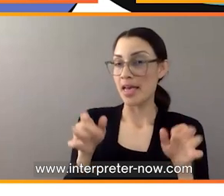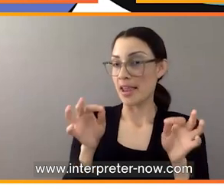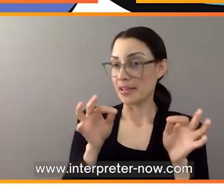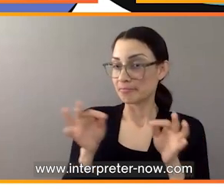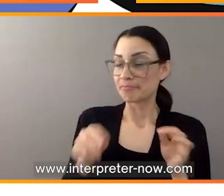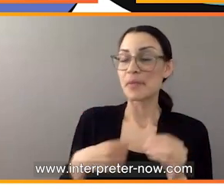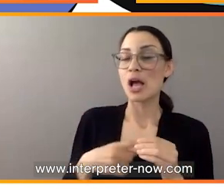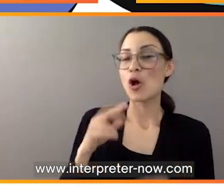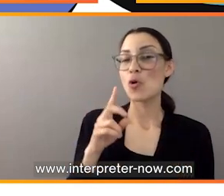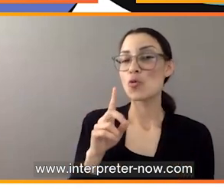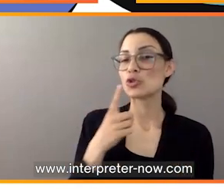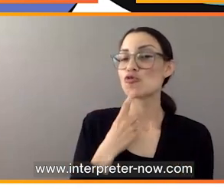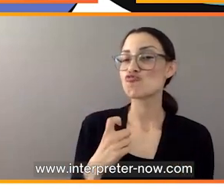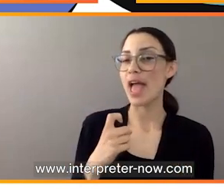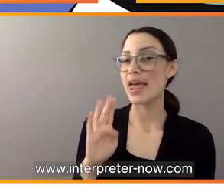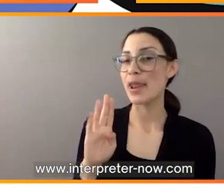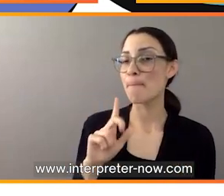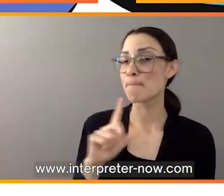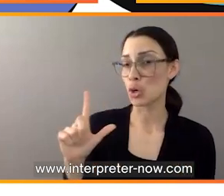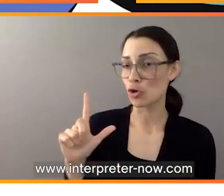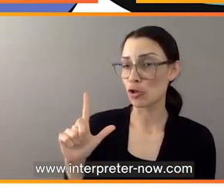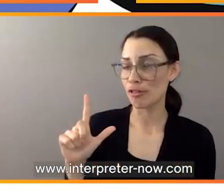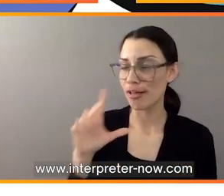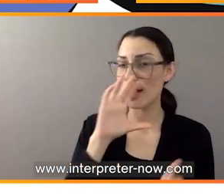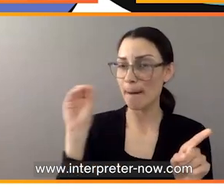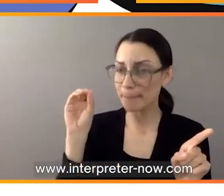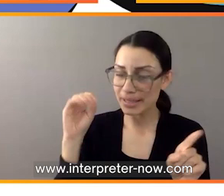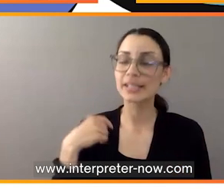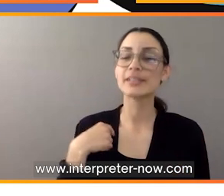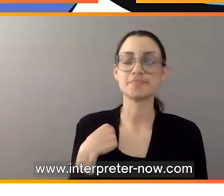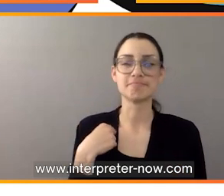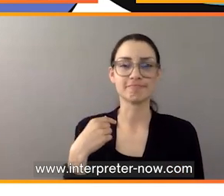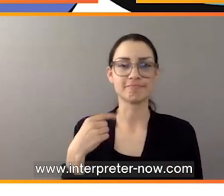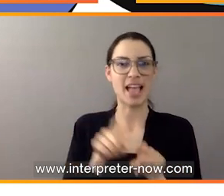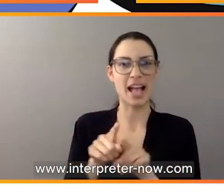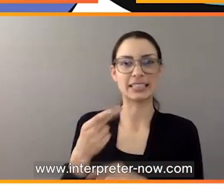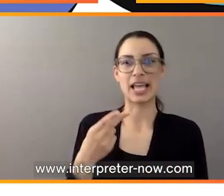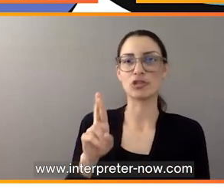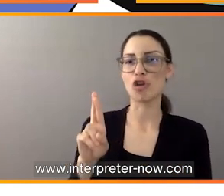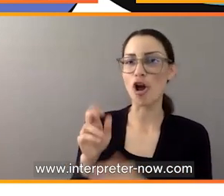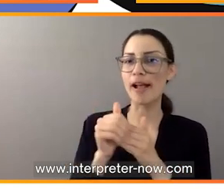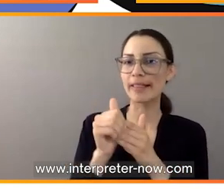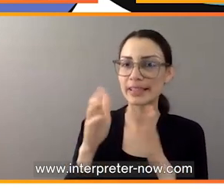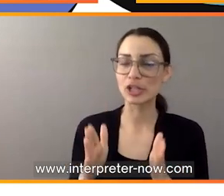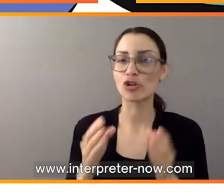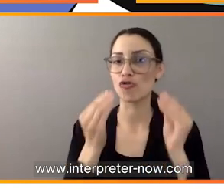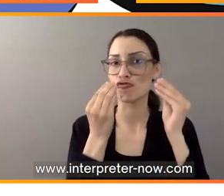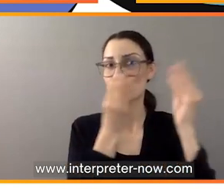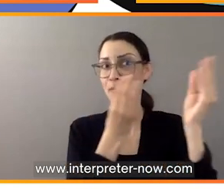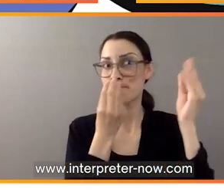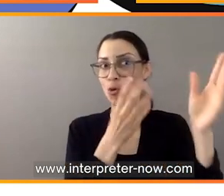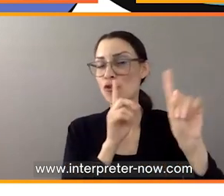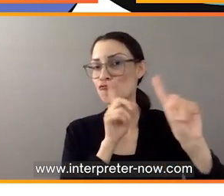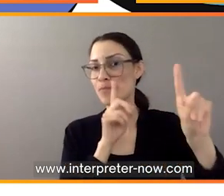to the CEO of the company. I joined at a time when the brand had come to the U.S. It was the very first energy drink. Was